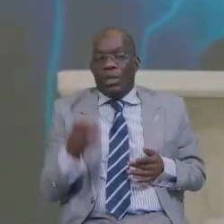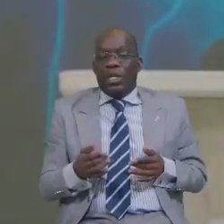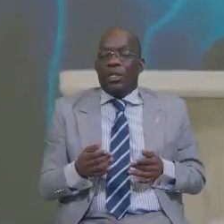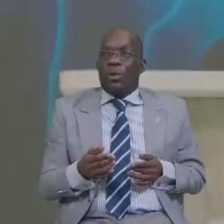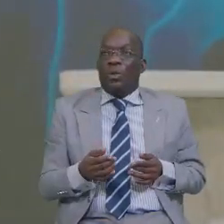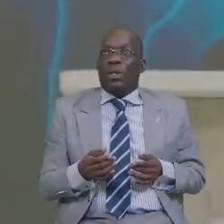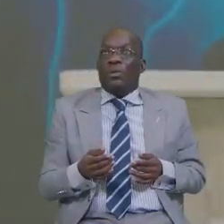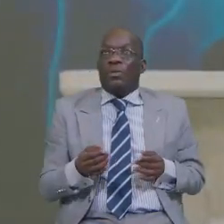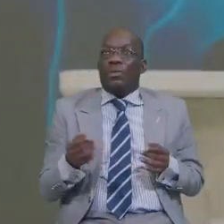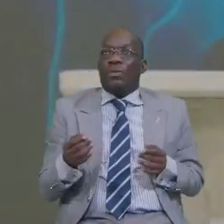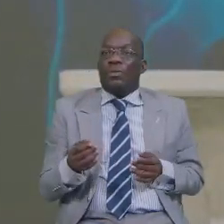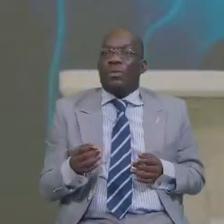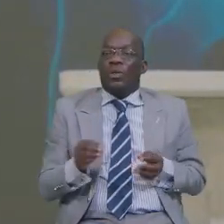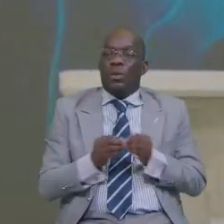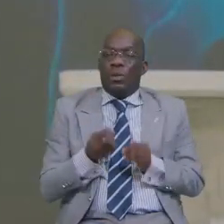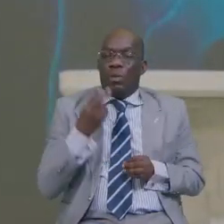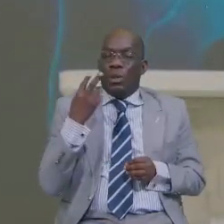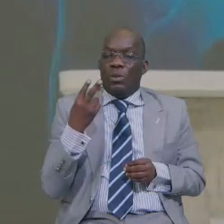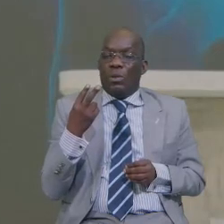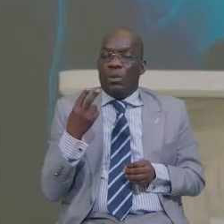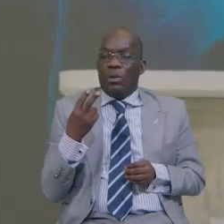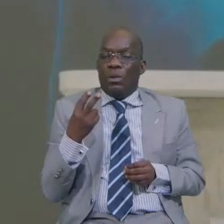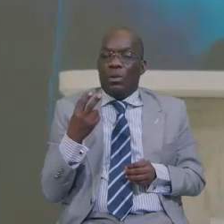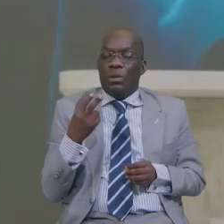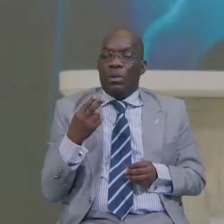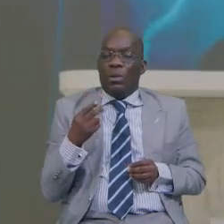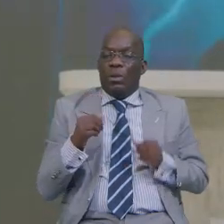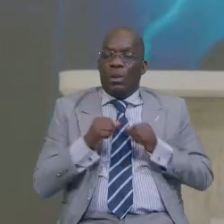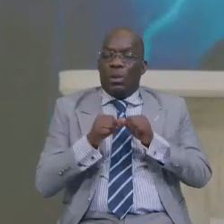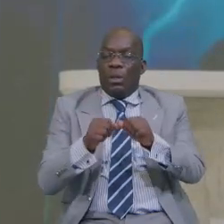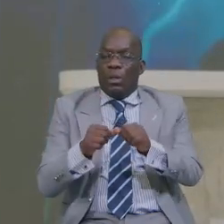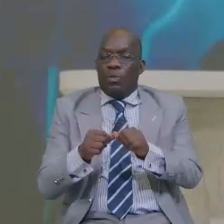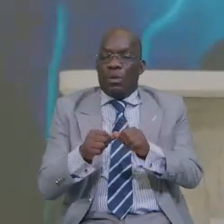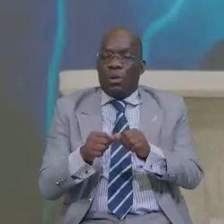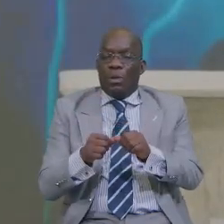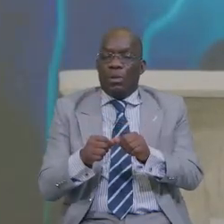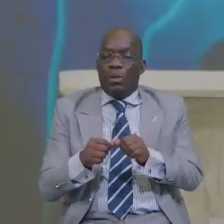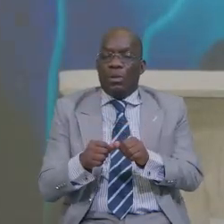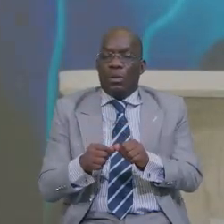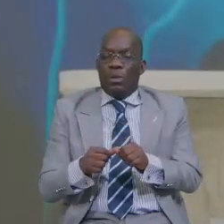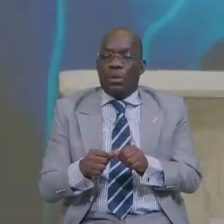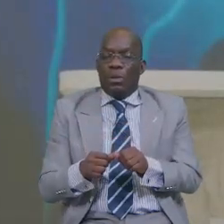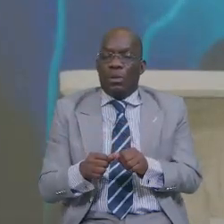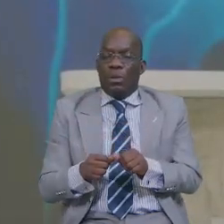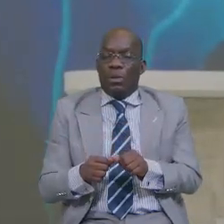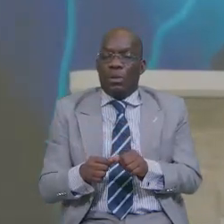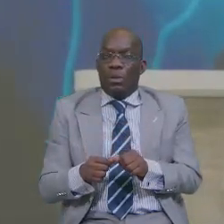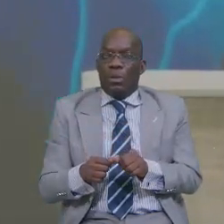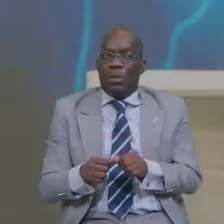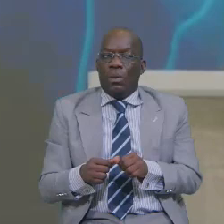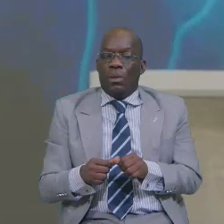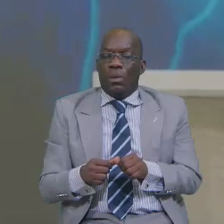do. Number two, the sustained sanity for